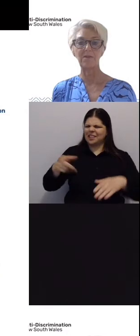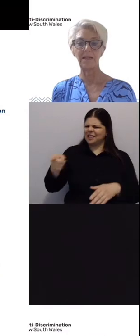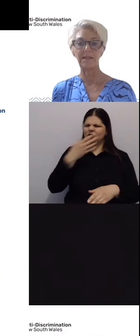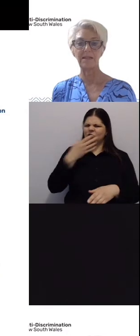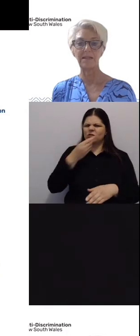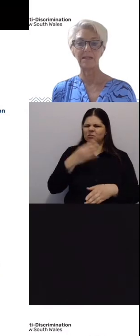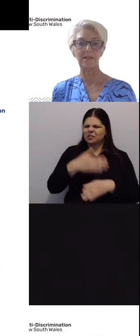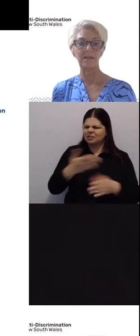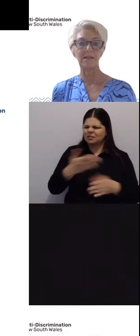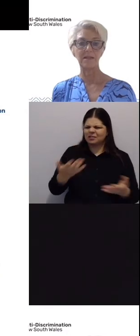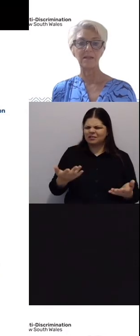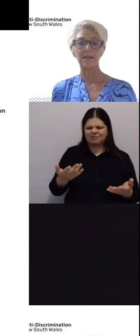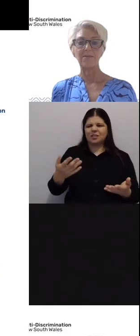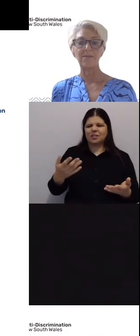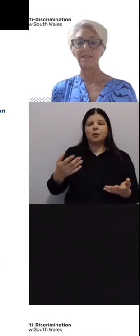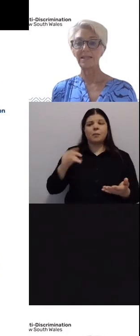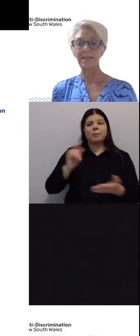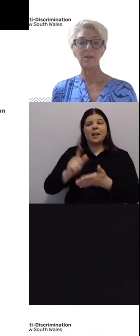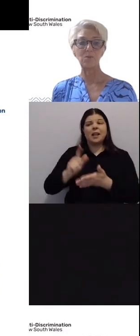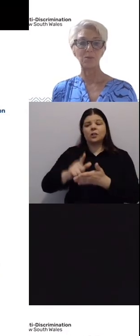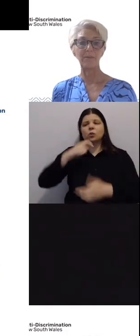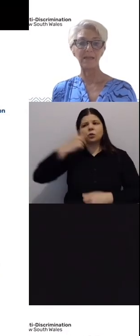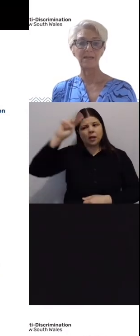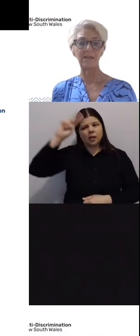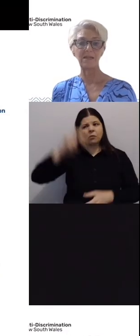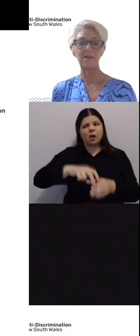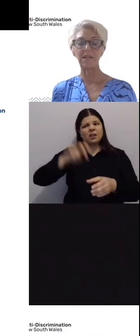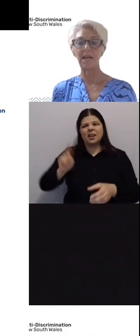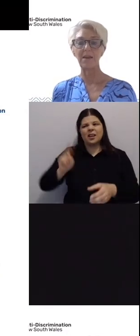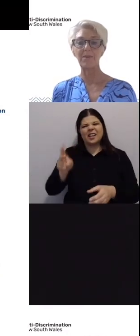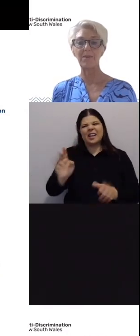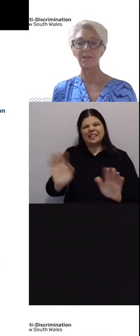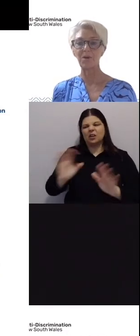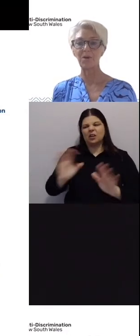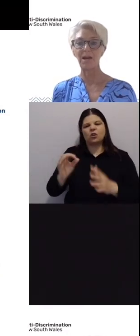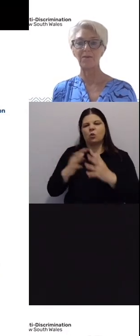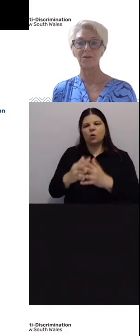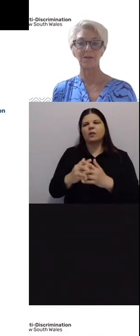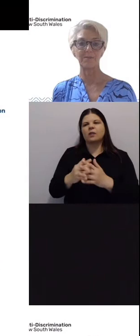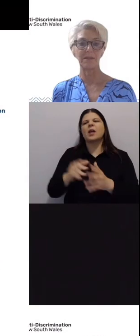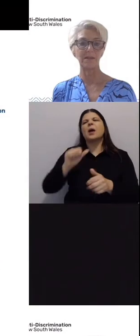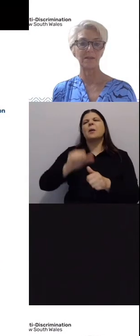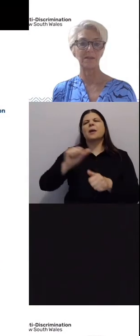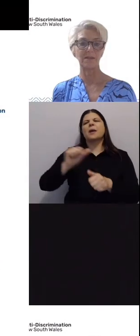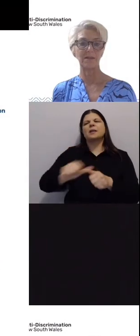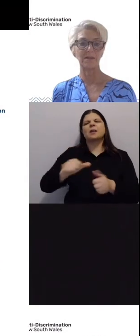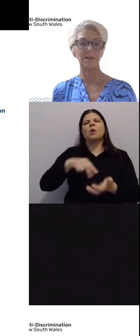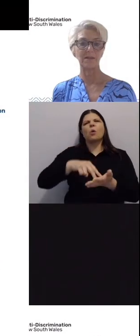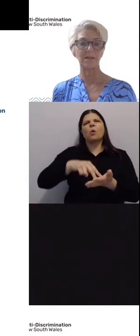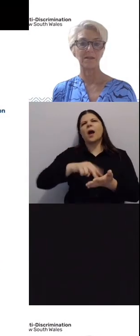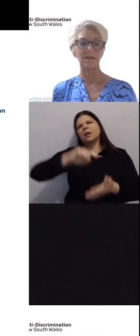be inconvenienced. They said it would be best if she came back to work after Christmas.